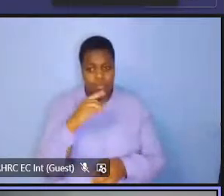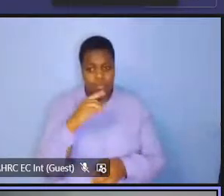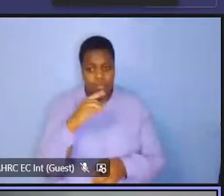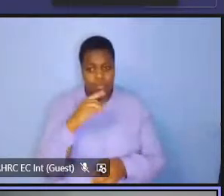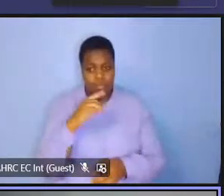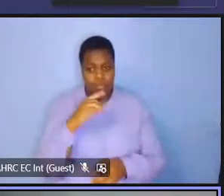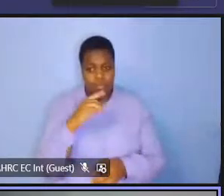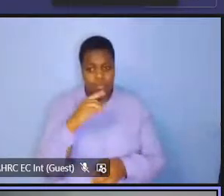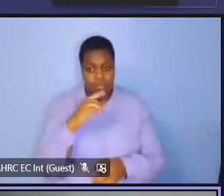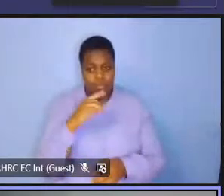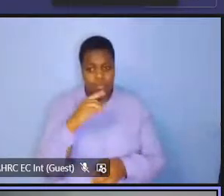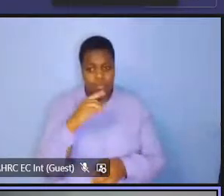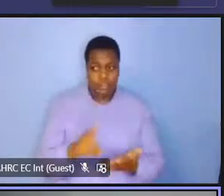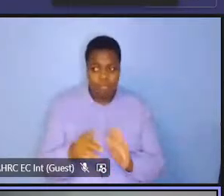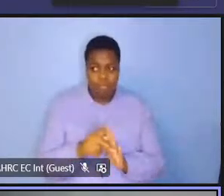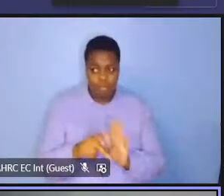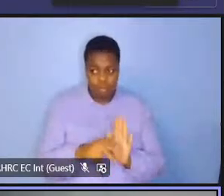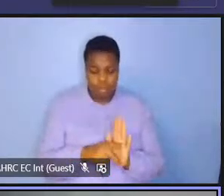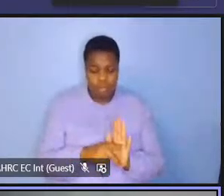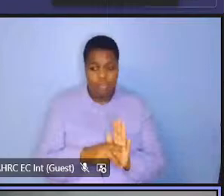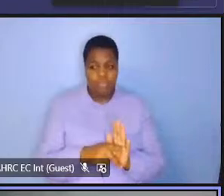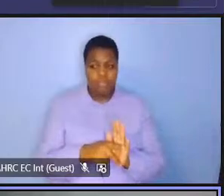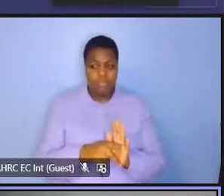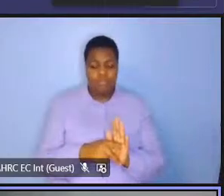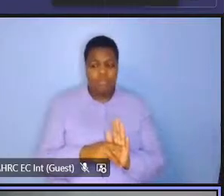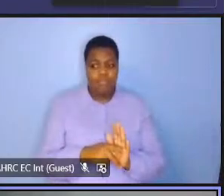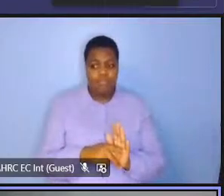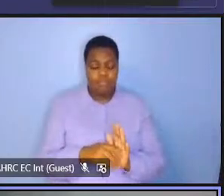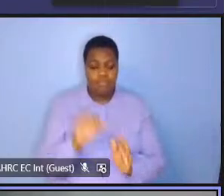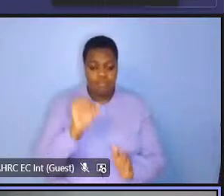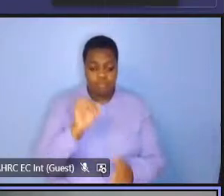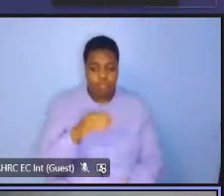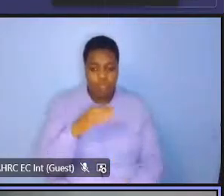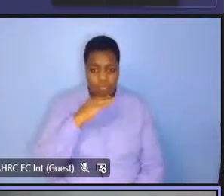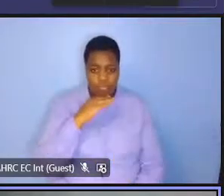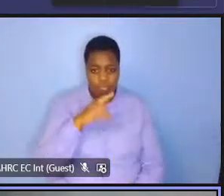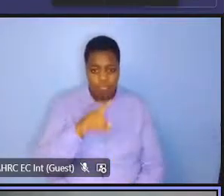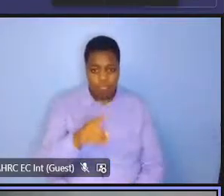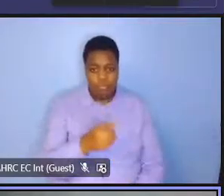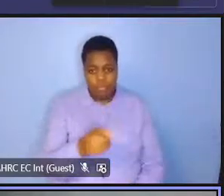drafting policies, in regulating schools, etc. And I highlighted certain things from